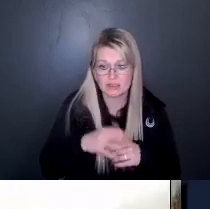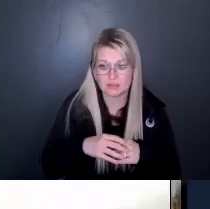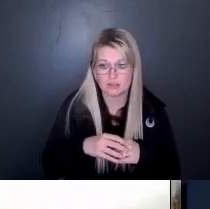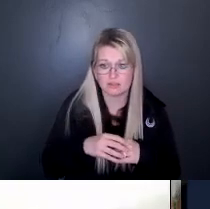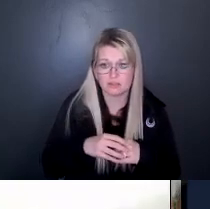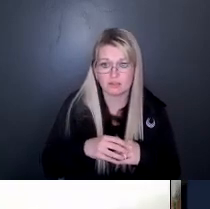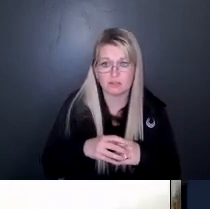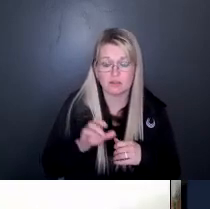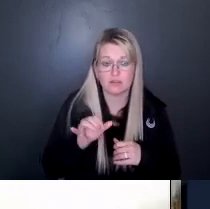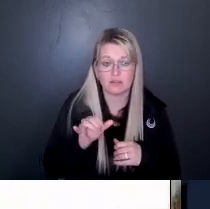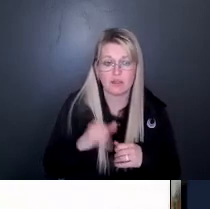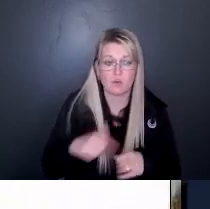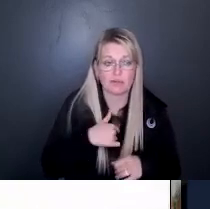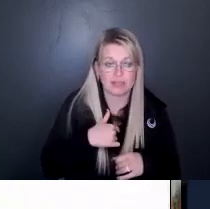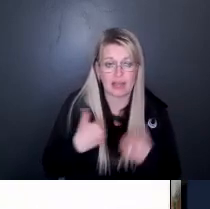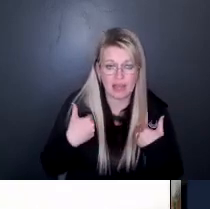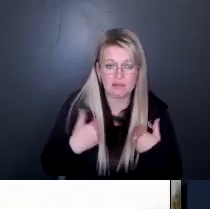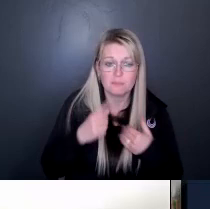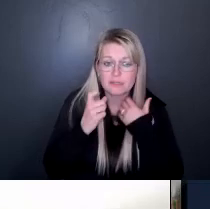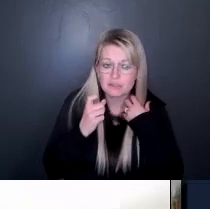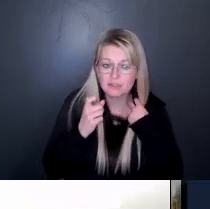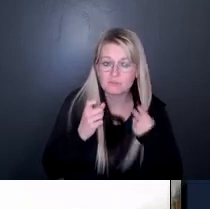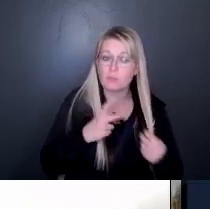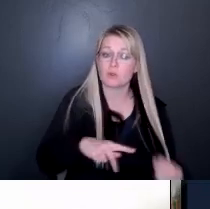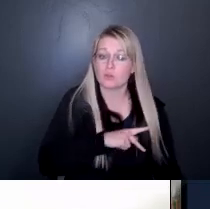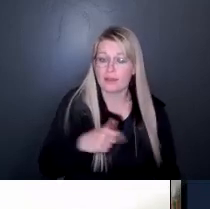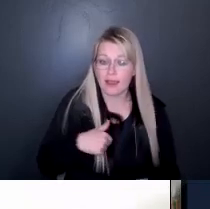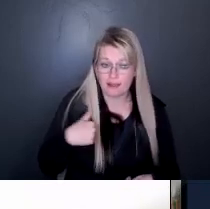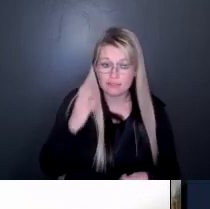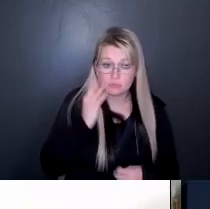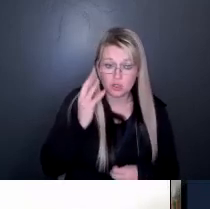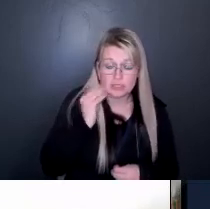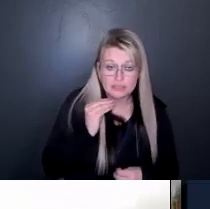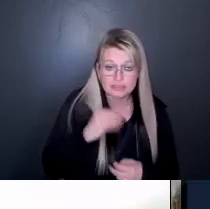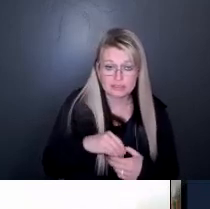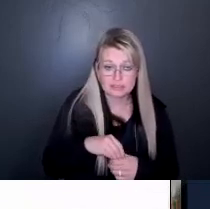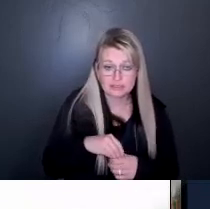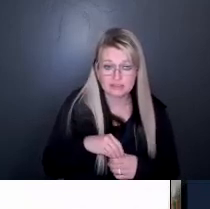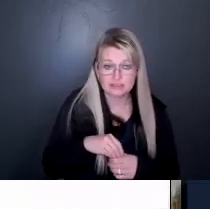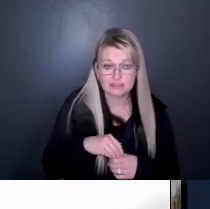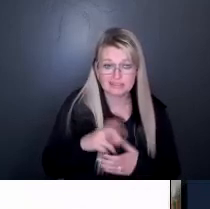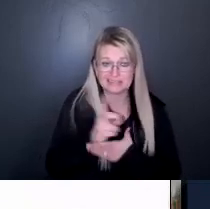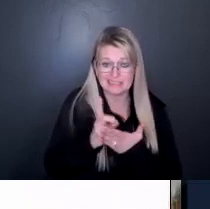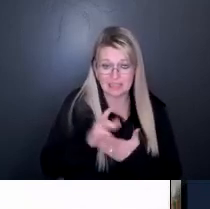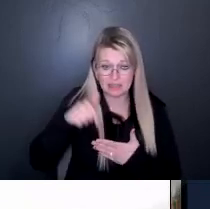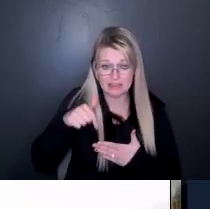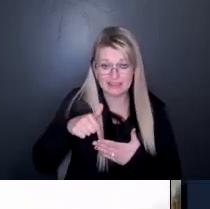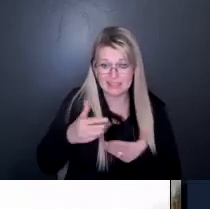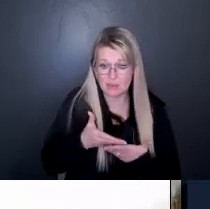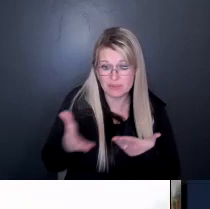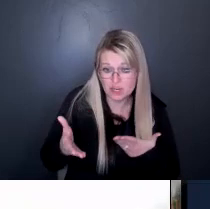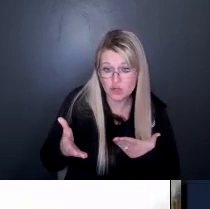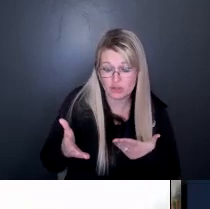of referrals. Because as personally, I have the experience designing these materials